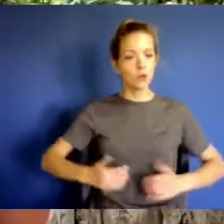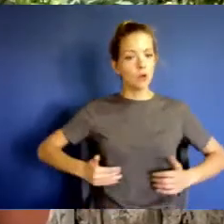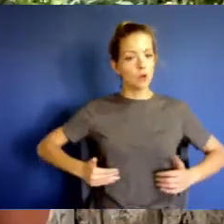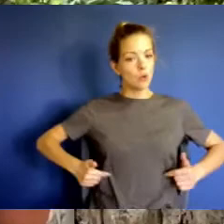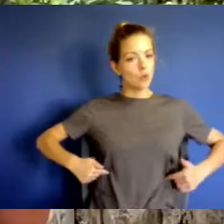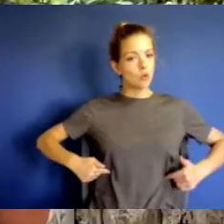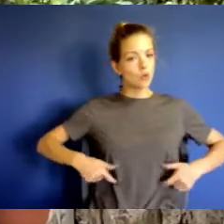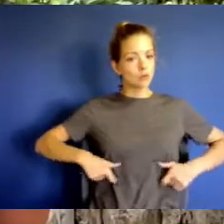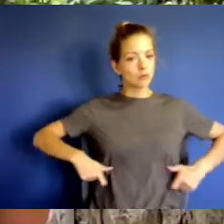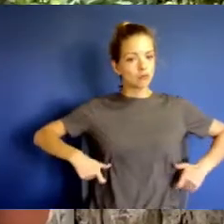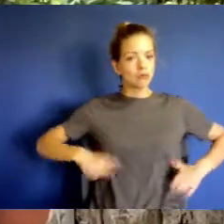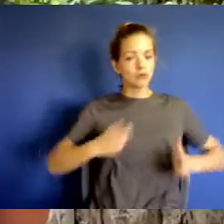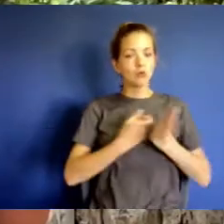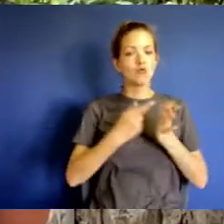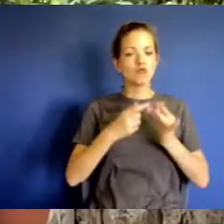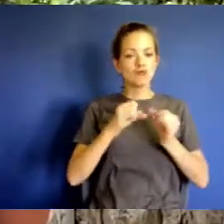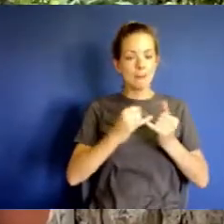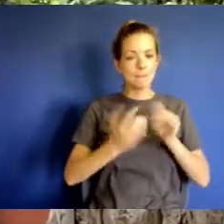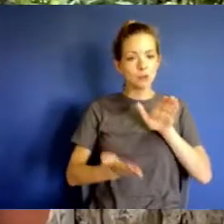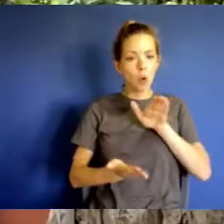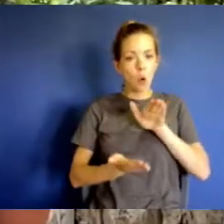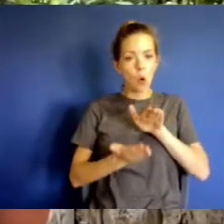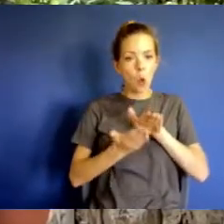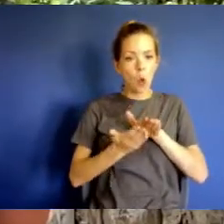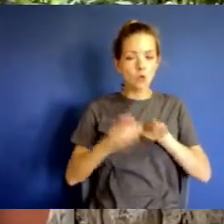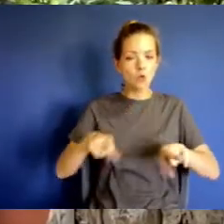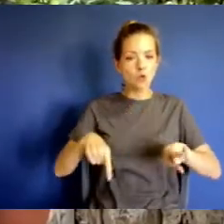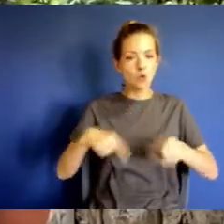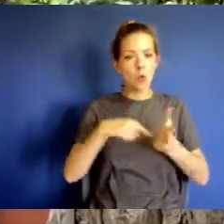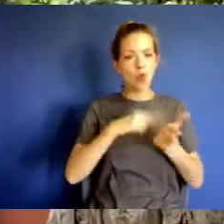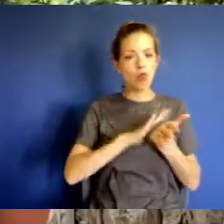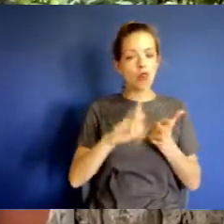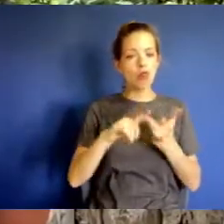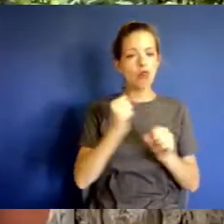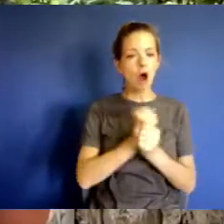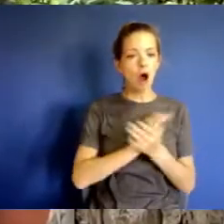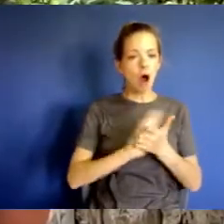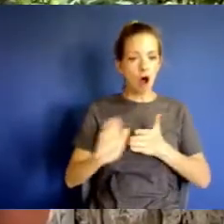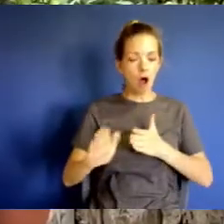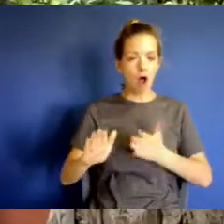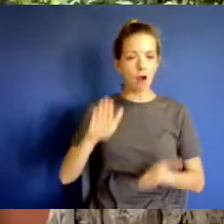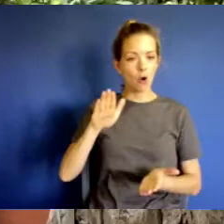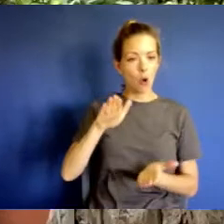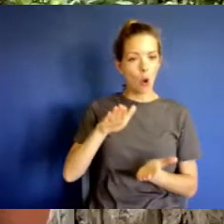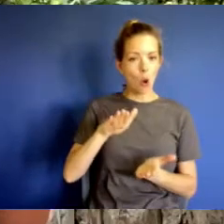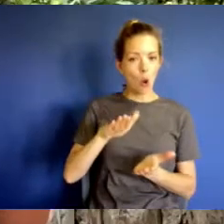And we're bringing our ribcage down closer to our thighs,